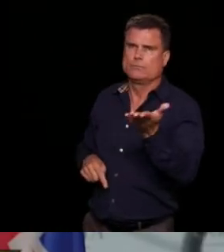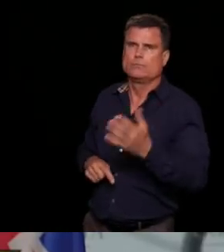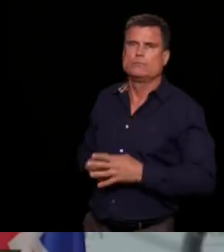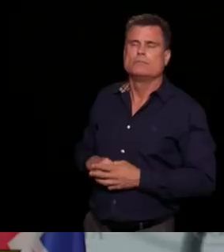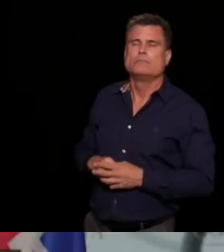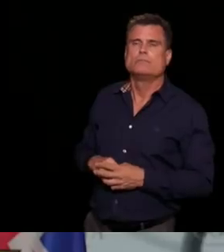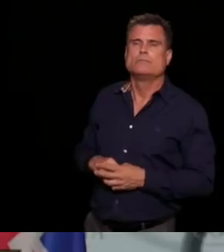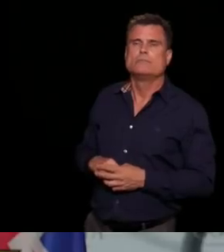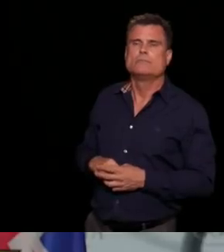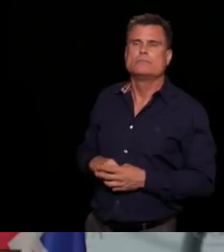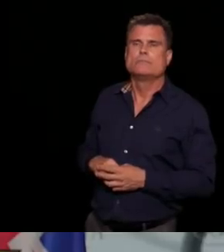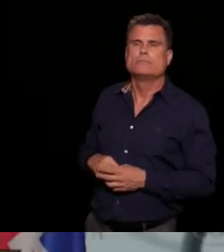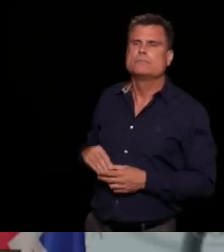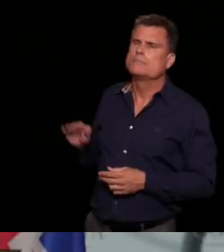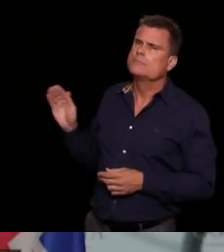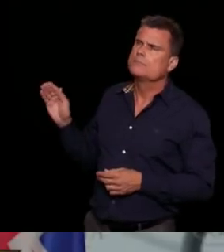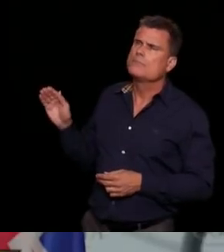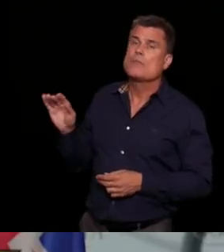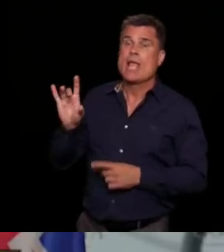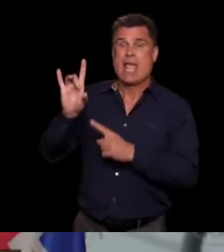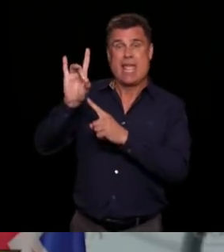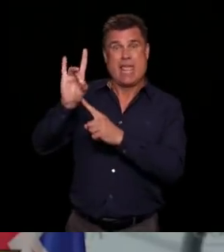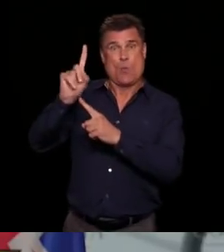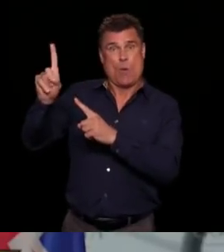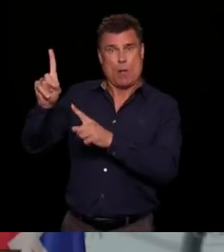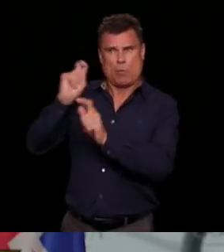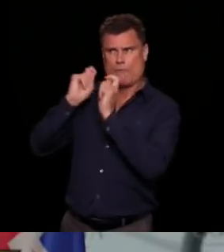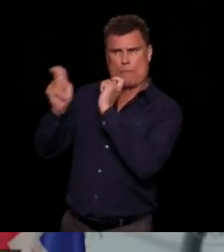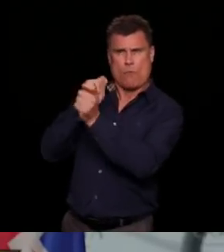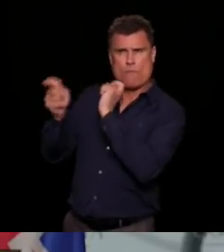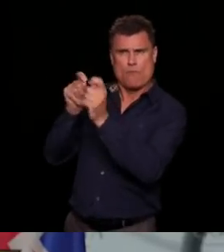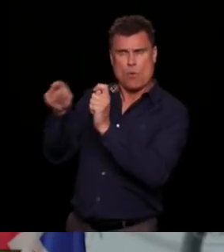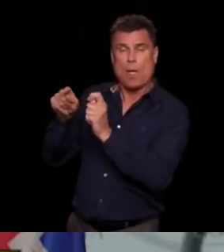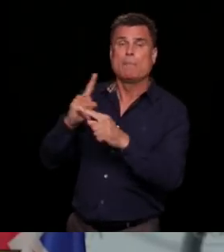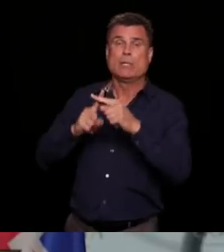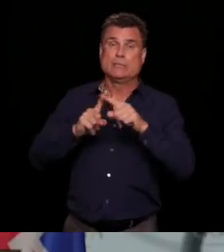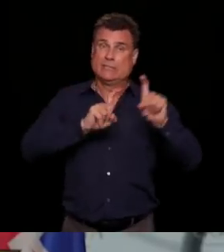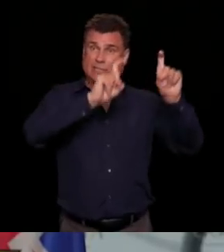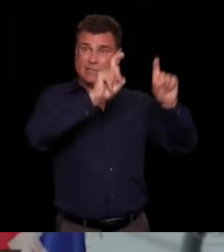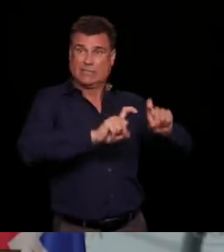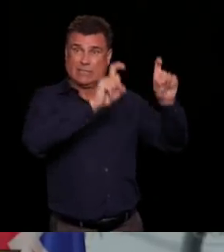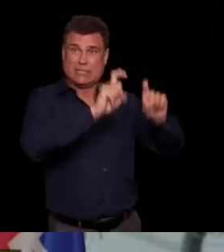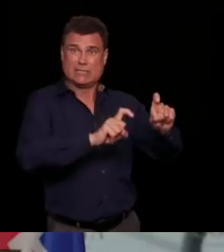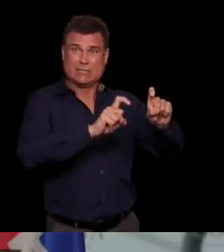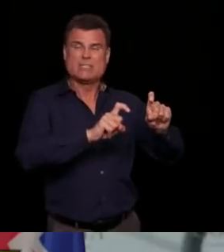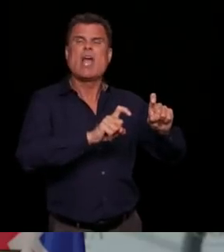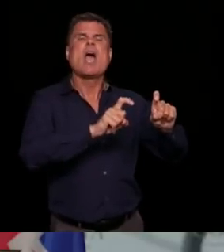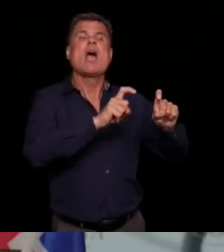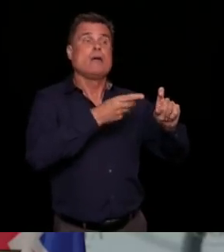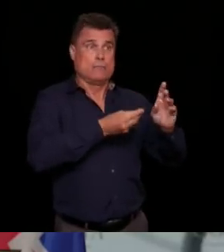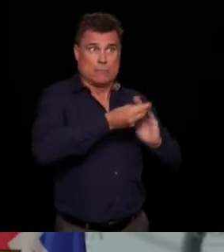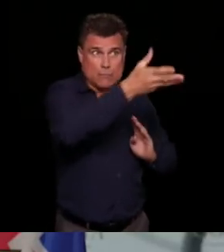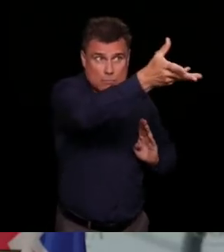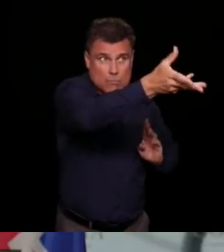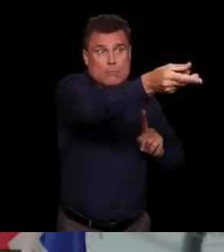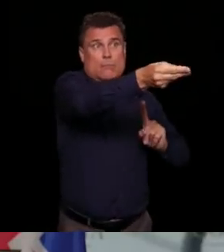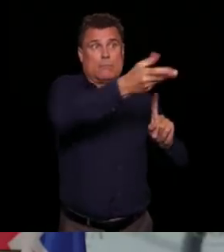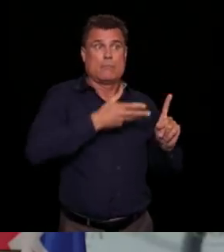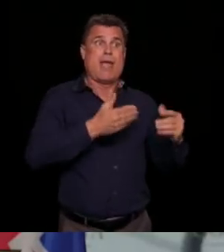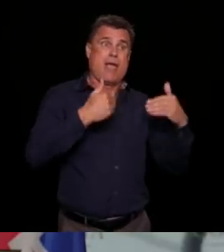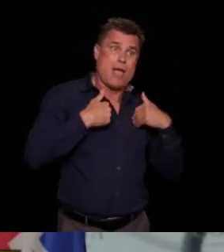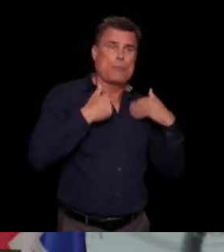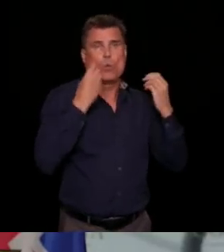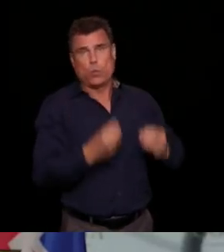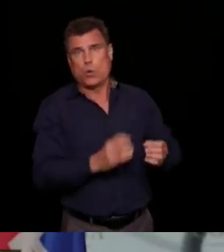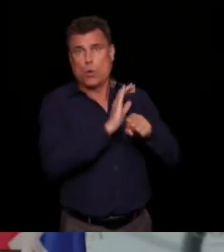calls and the turnover time for test results, we're hearing that Island Health is facing a lot of technical problems with their phone lines.